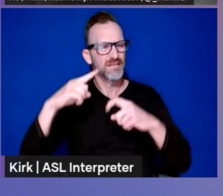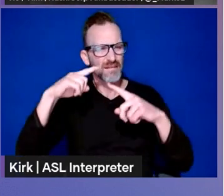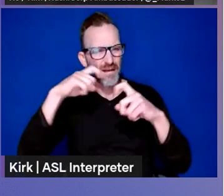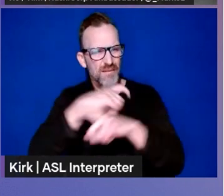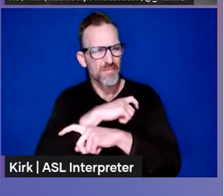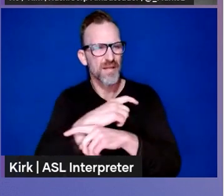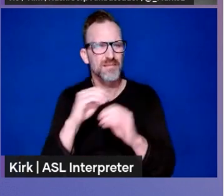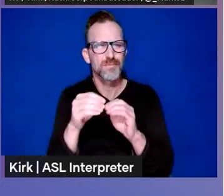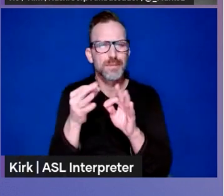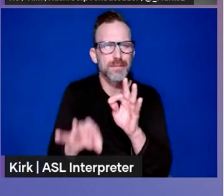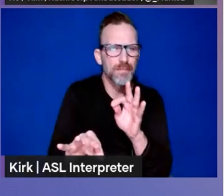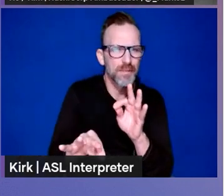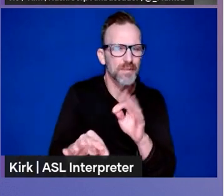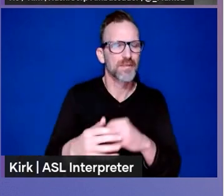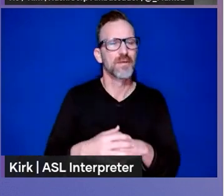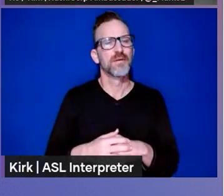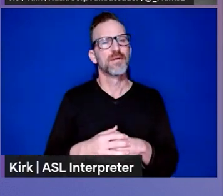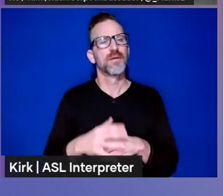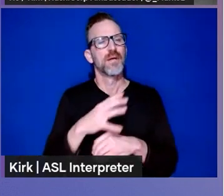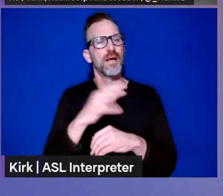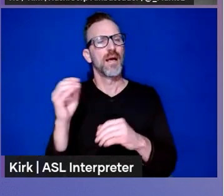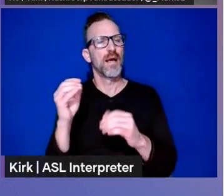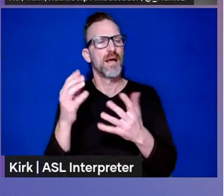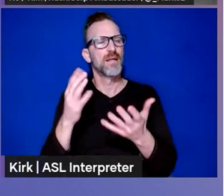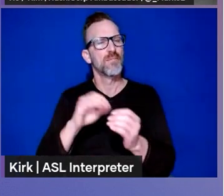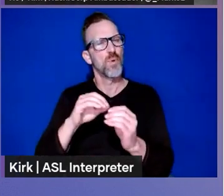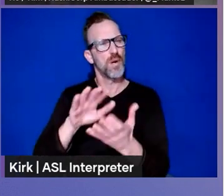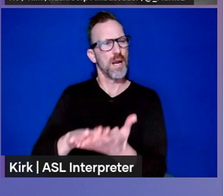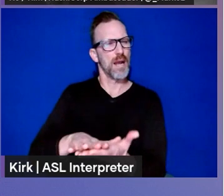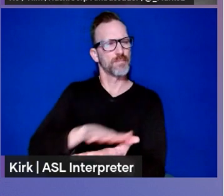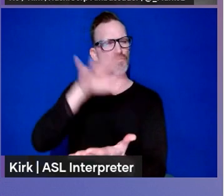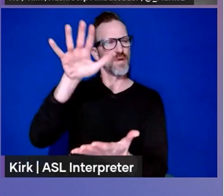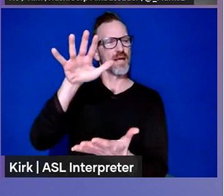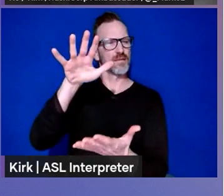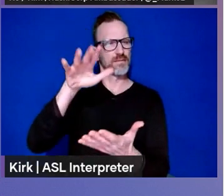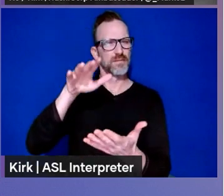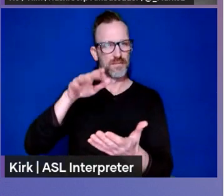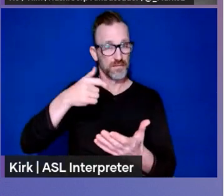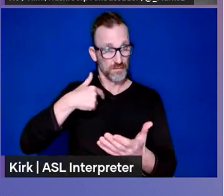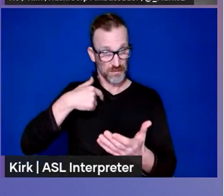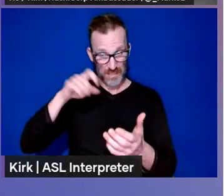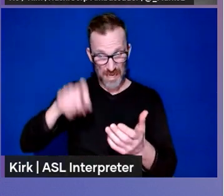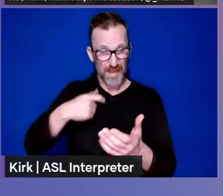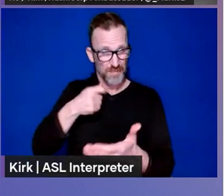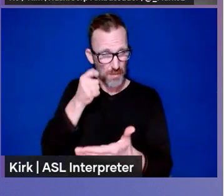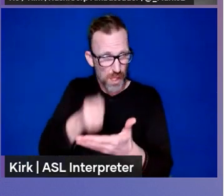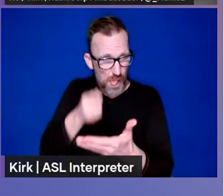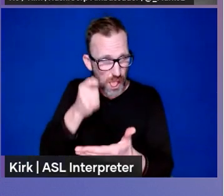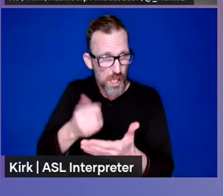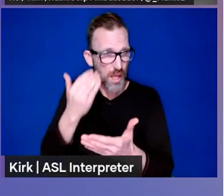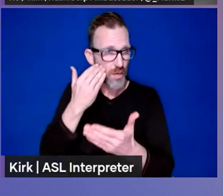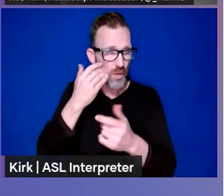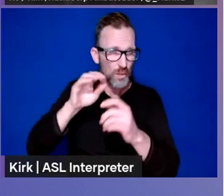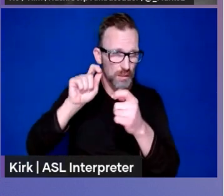kind of rises up the level of abstraction. So you don't have to know about all the details for building,